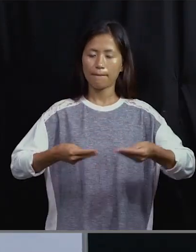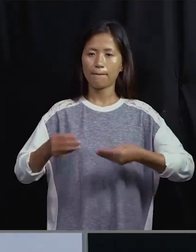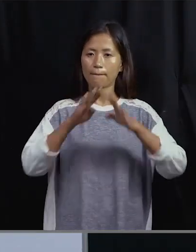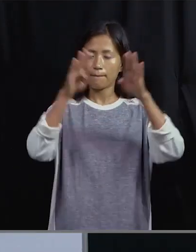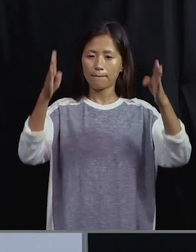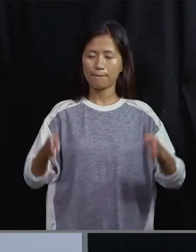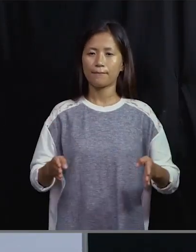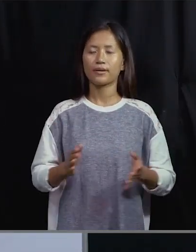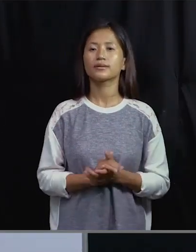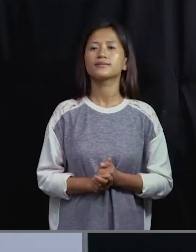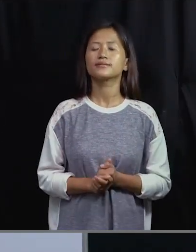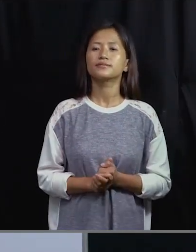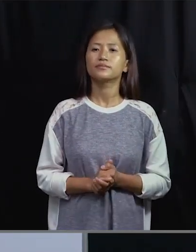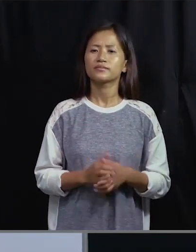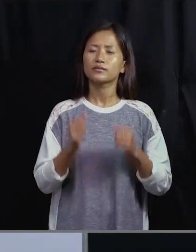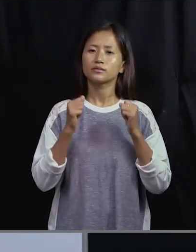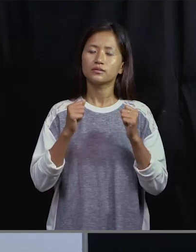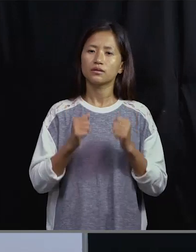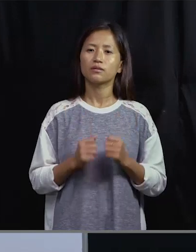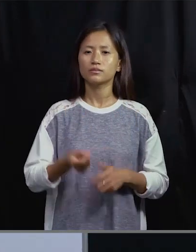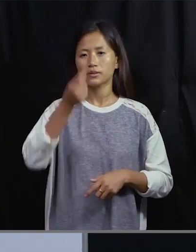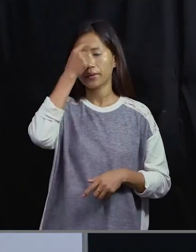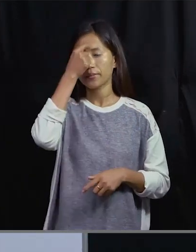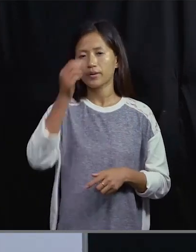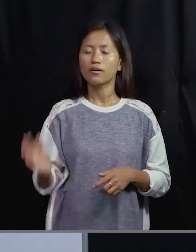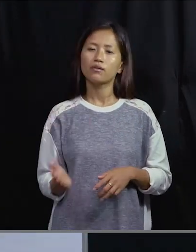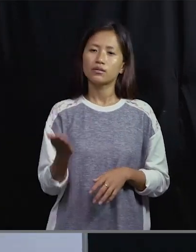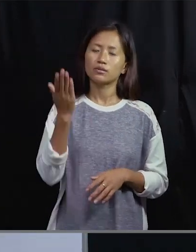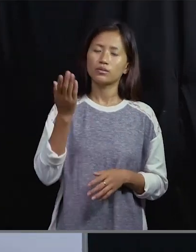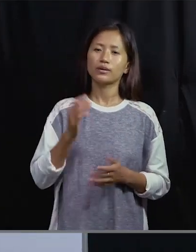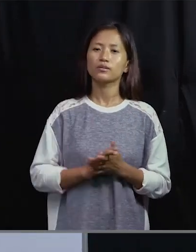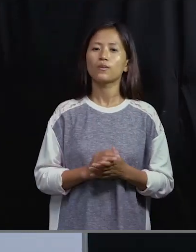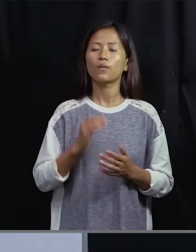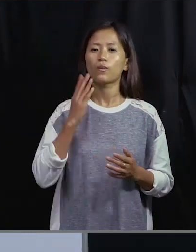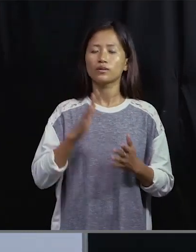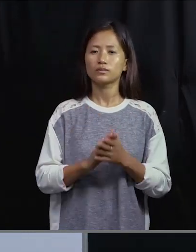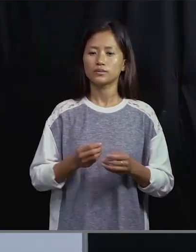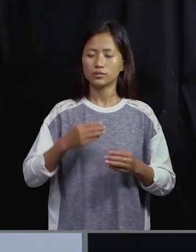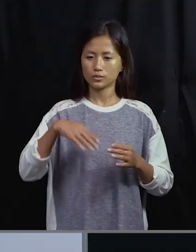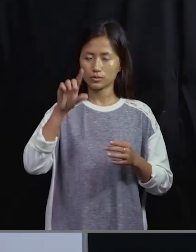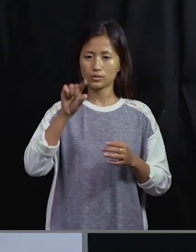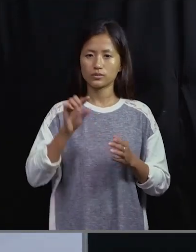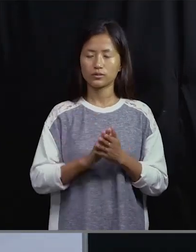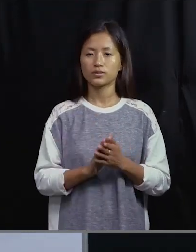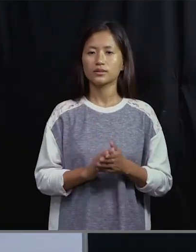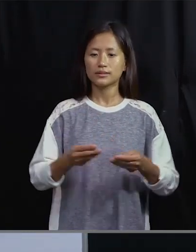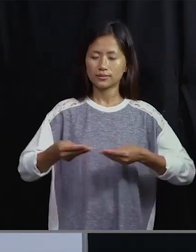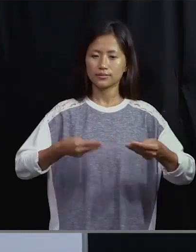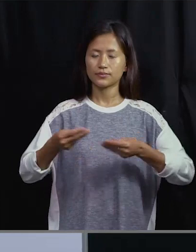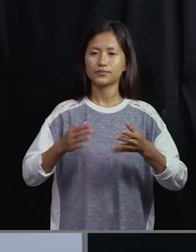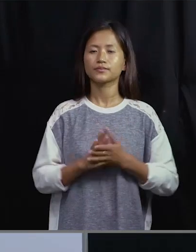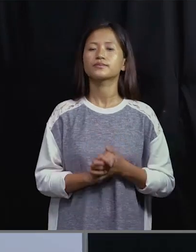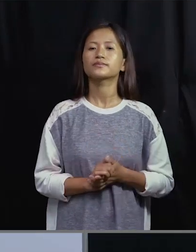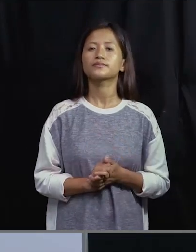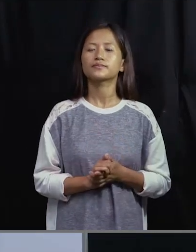So there are so many difficulties, so many problems arising while doing, this business activity. That's why this tertiary